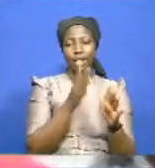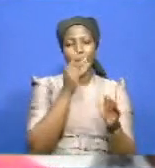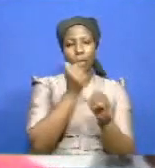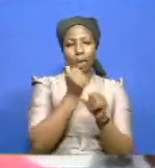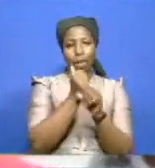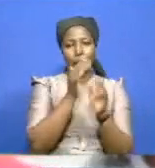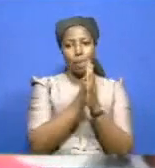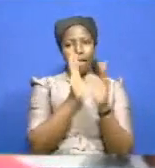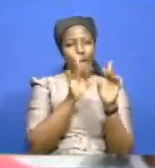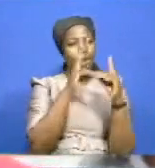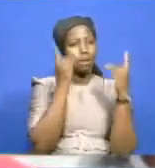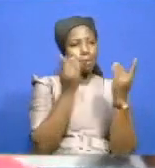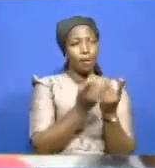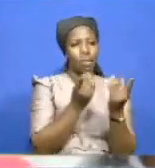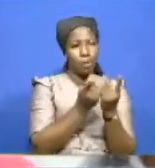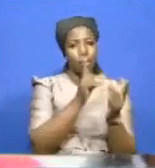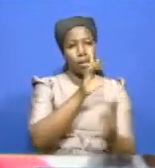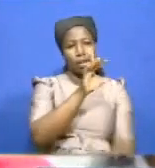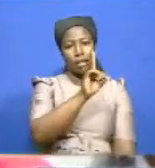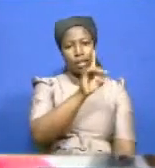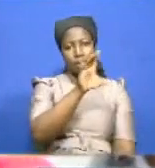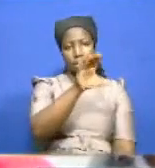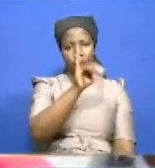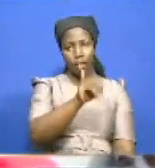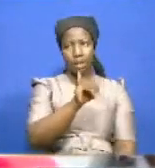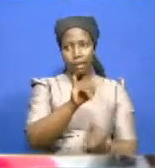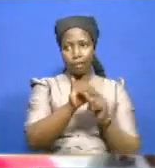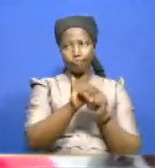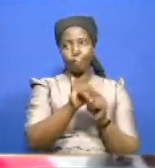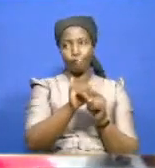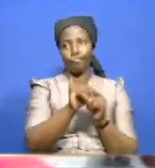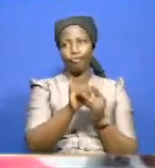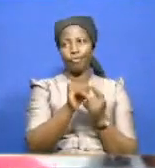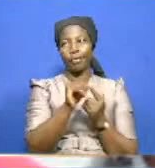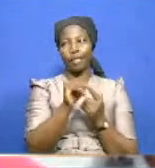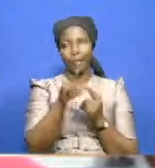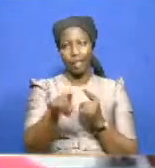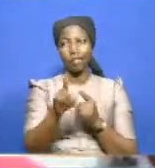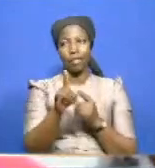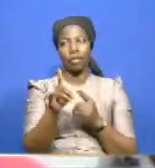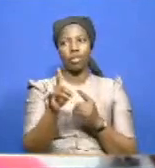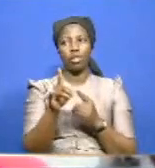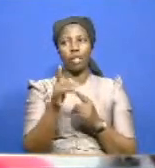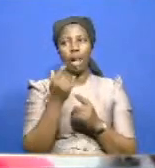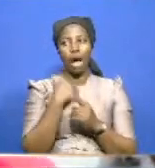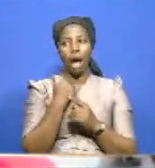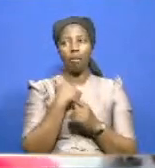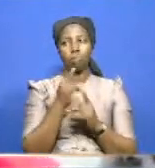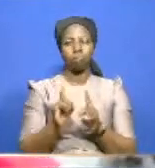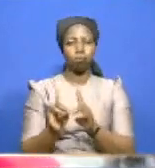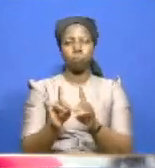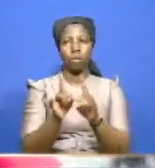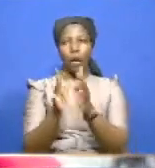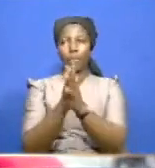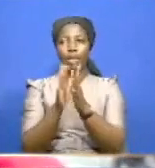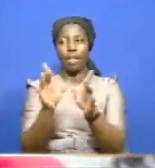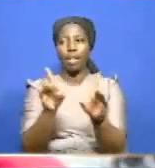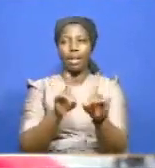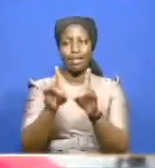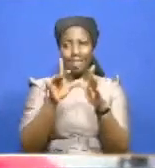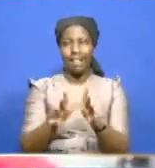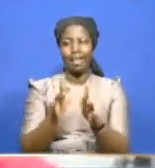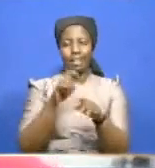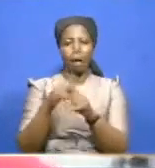departments of the Directorate of Criminal Investigations accompanied the director when he received